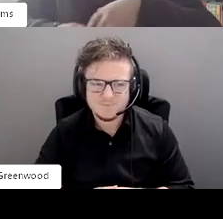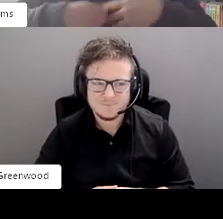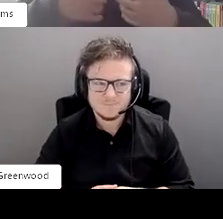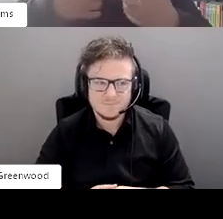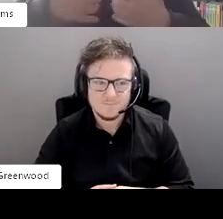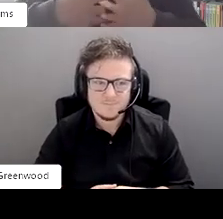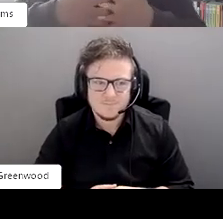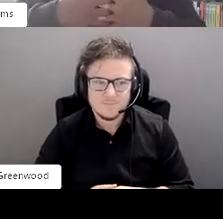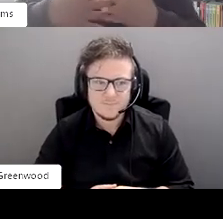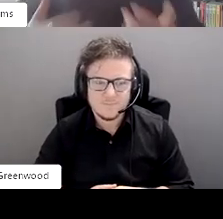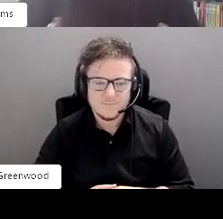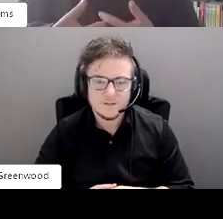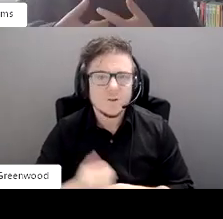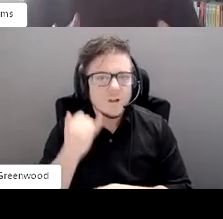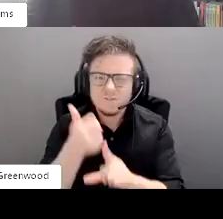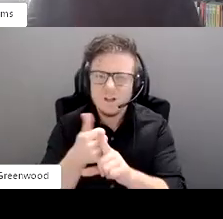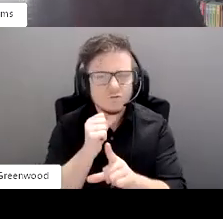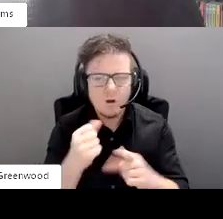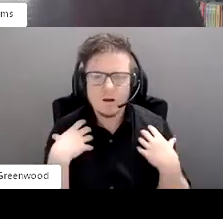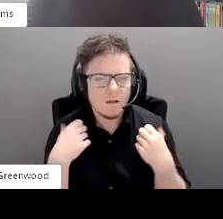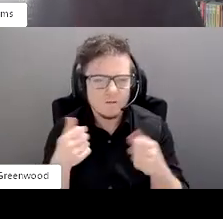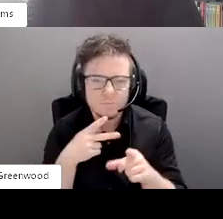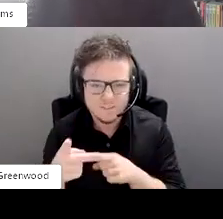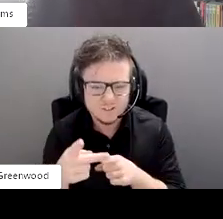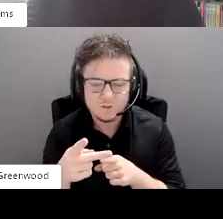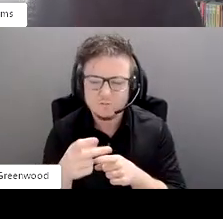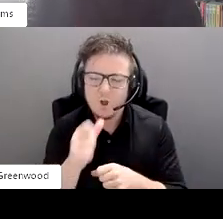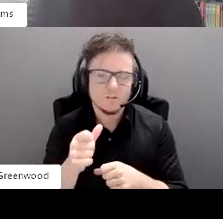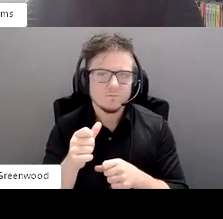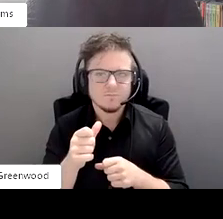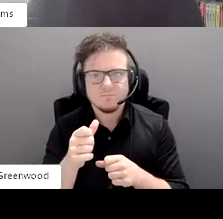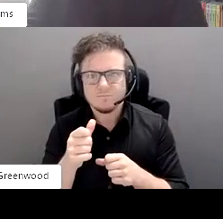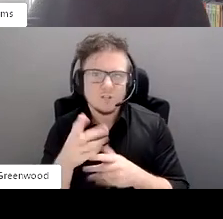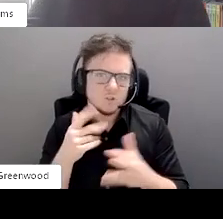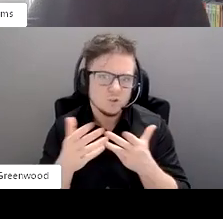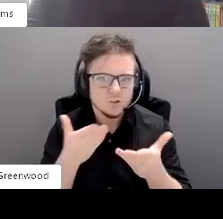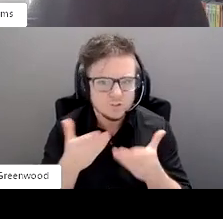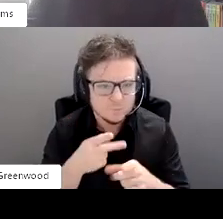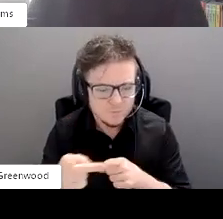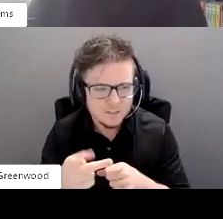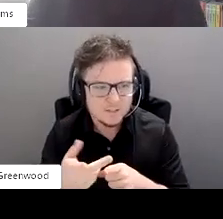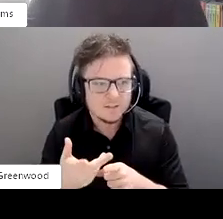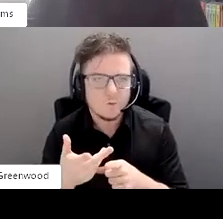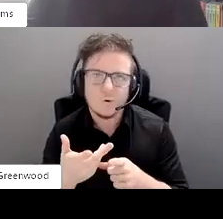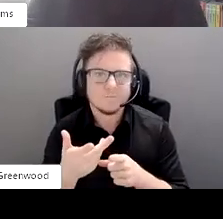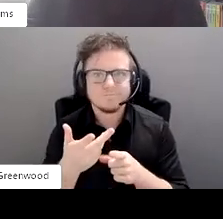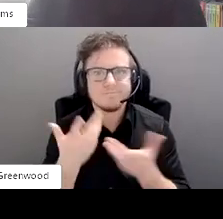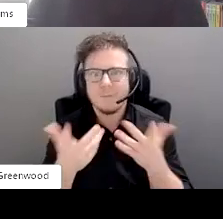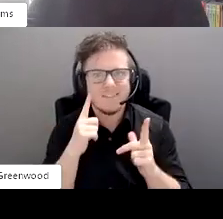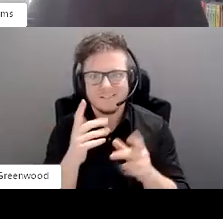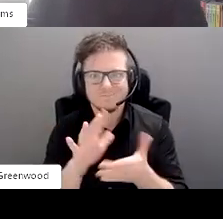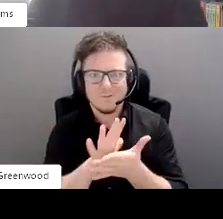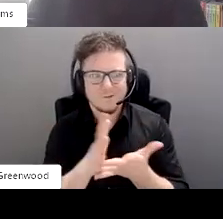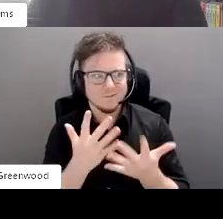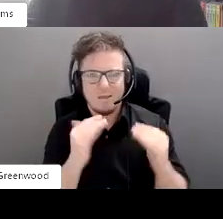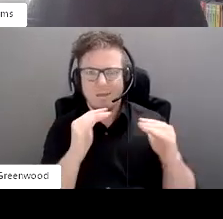And if you're not a healthcare professional social service provider, or maybe that document's just a bit too high level for you and you're just looking